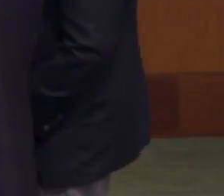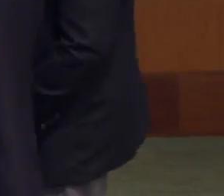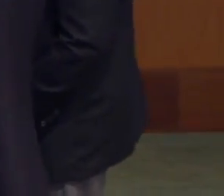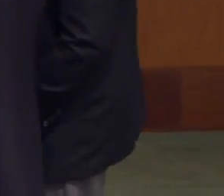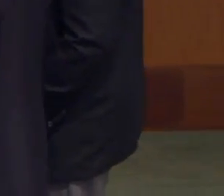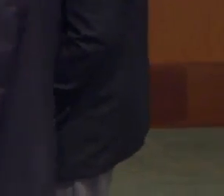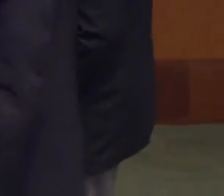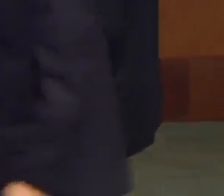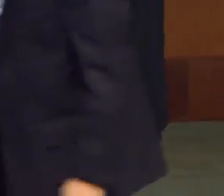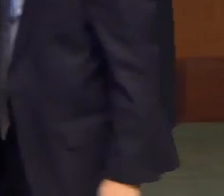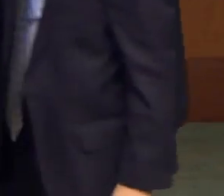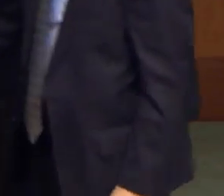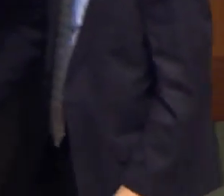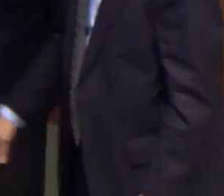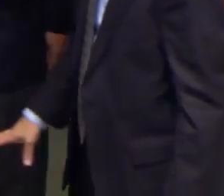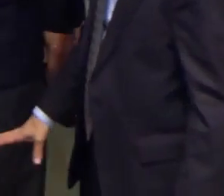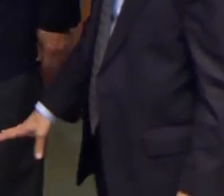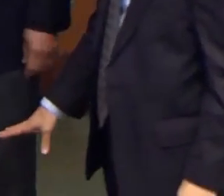Everybody around? Is